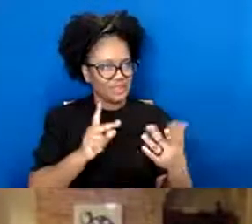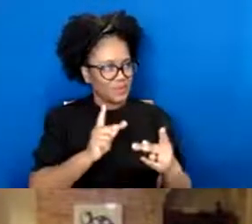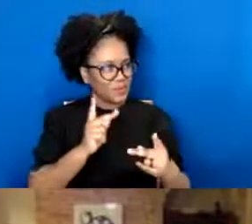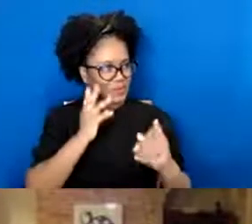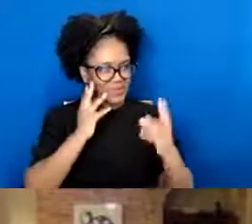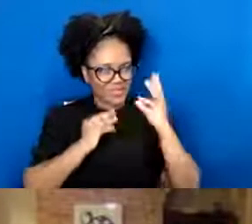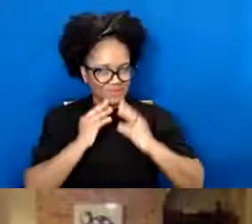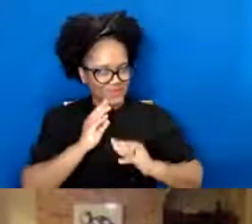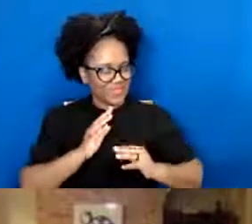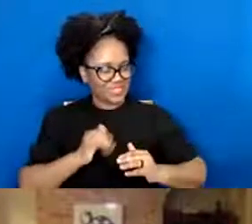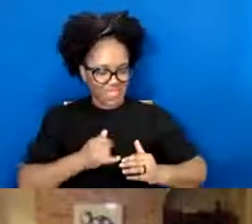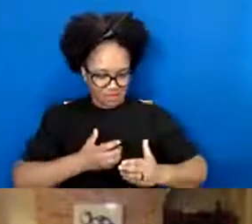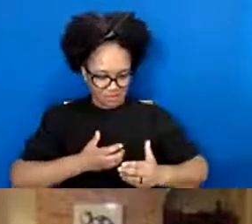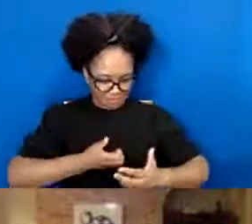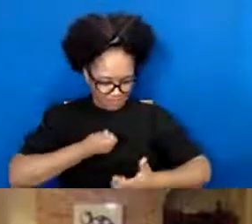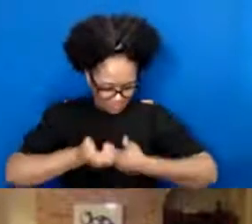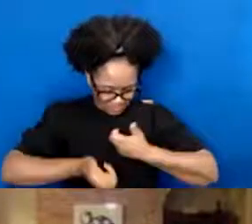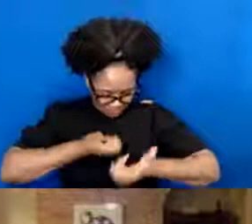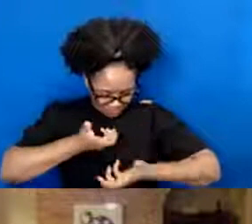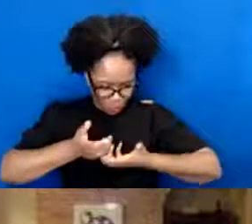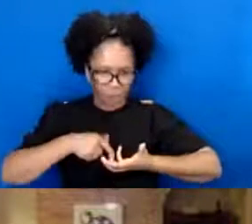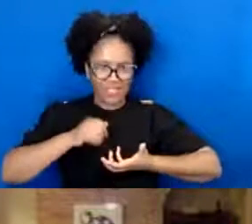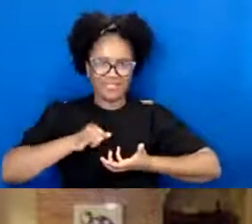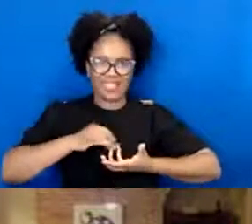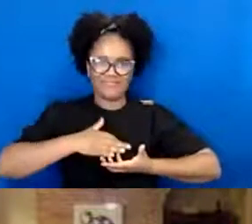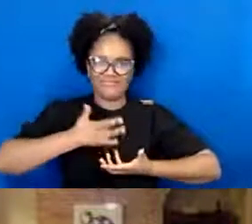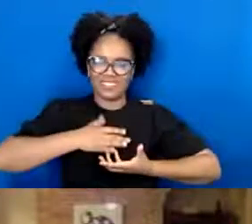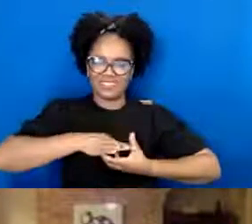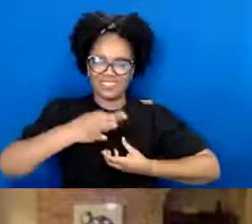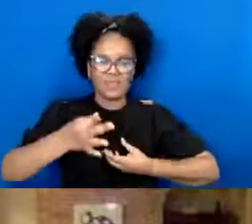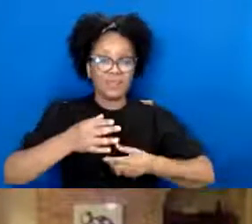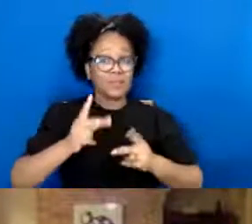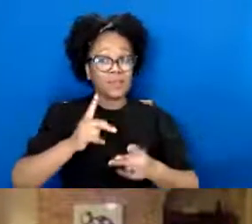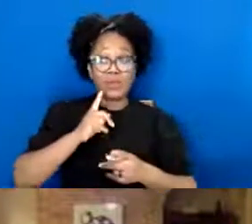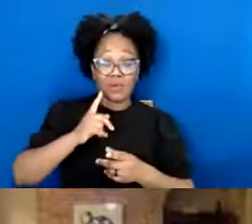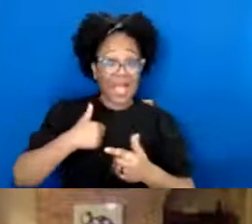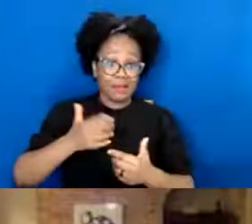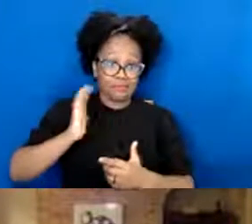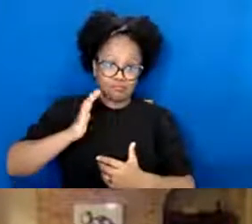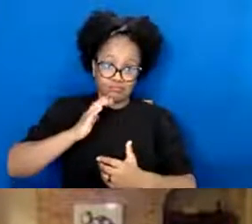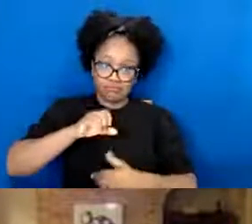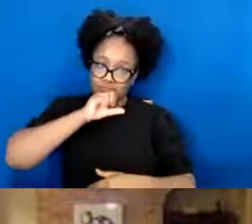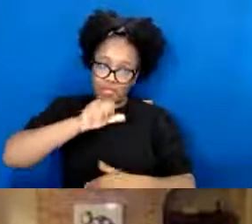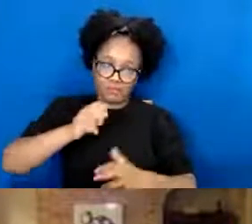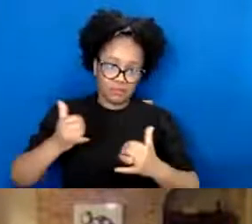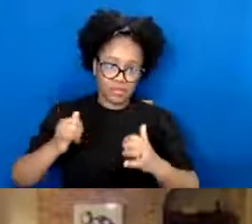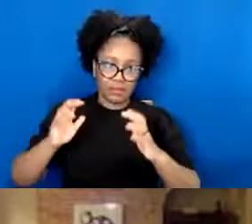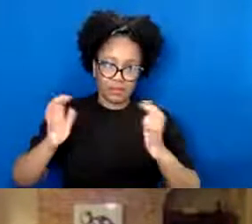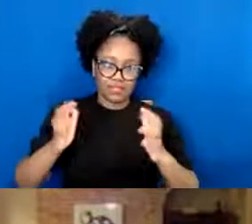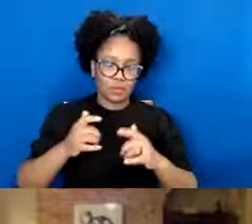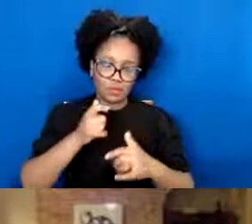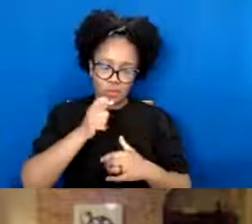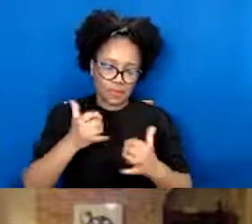asking me what you miss about basketball, and they assume it's the endorphins, or they assume it's like, you know, the camaraderie and the community. And it is